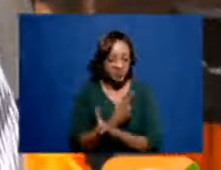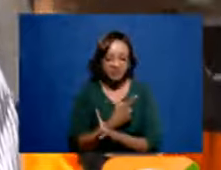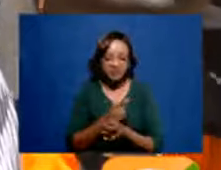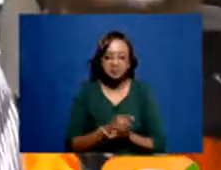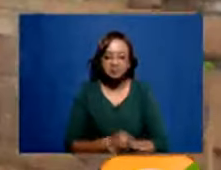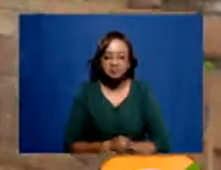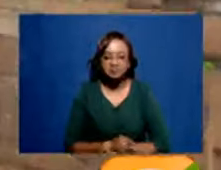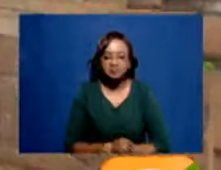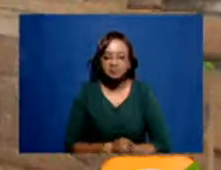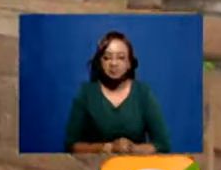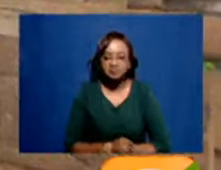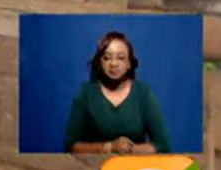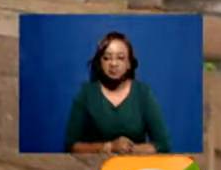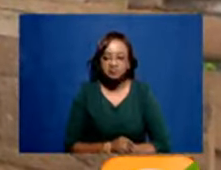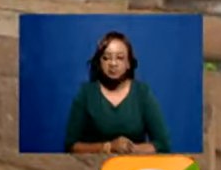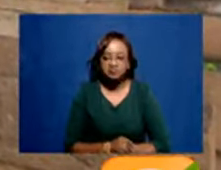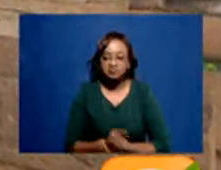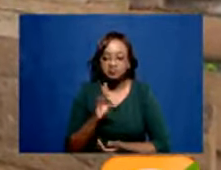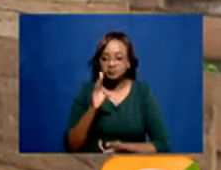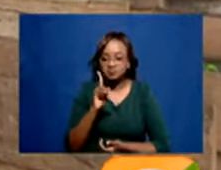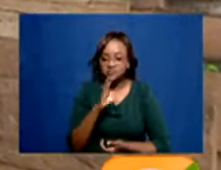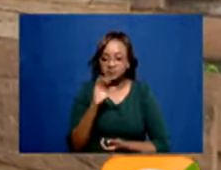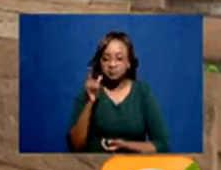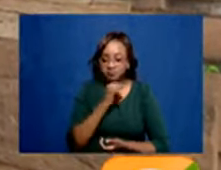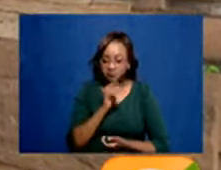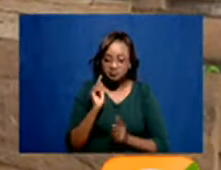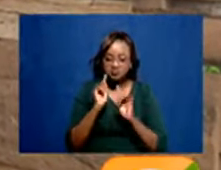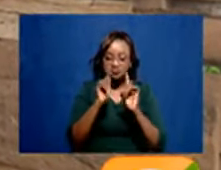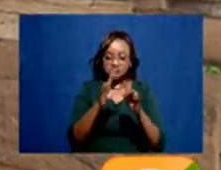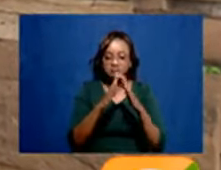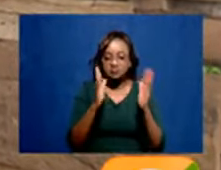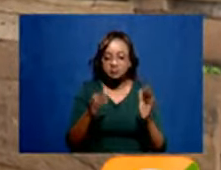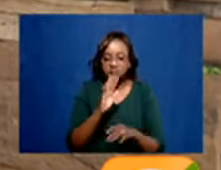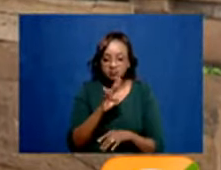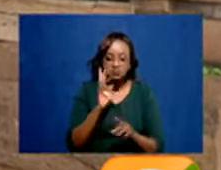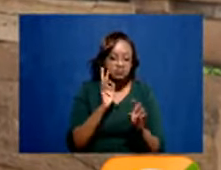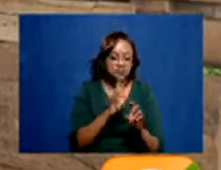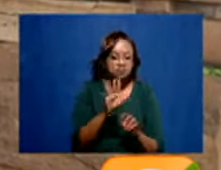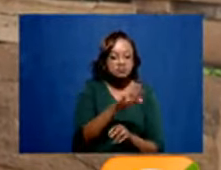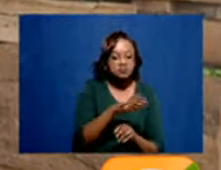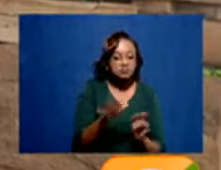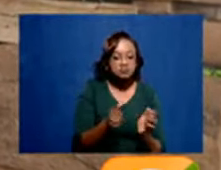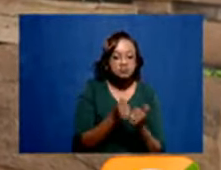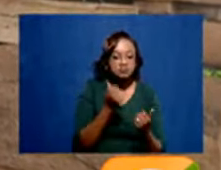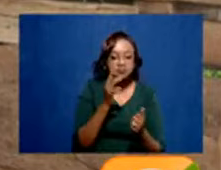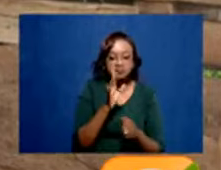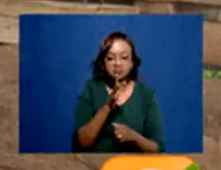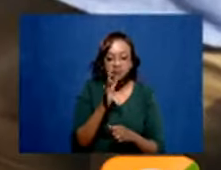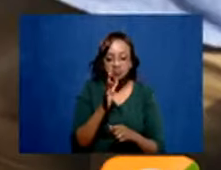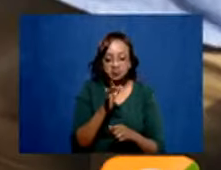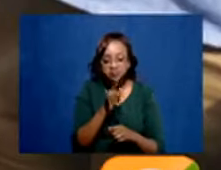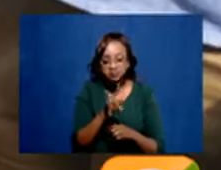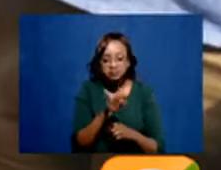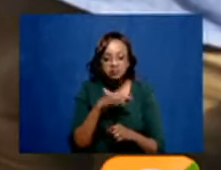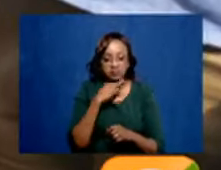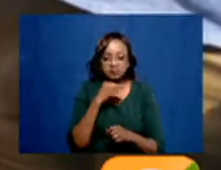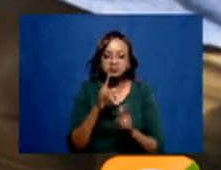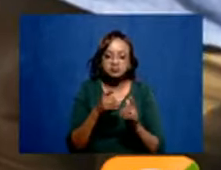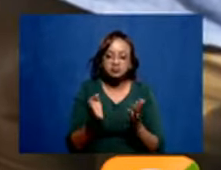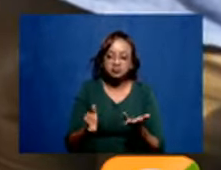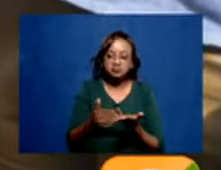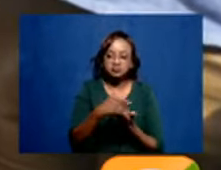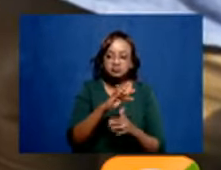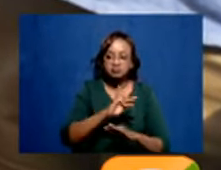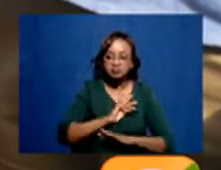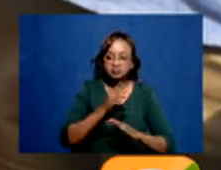kuua ng'ombe. DCI officers have been to the home of the senator, visited the scene of the accident as they gather evidence that will help unravel